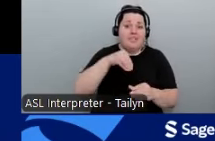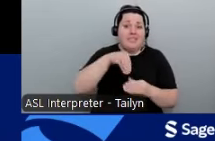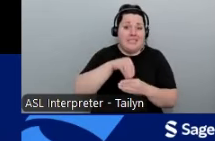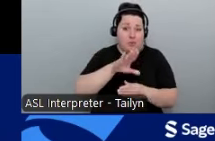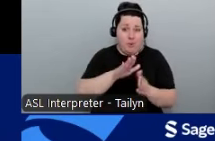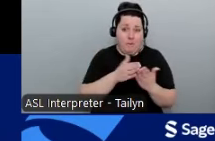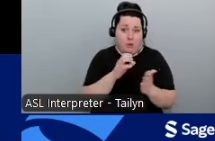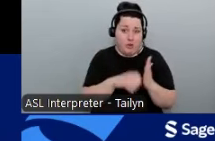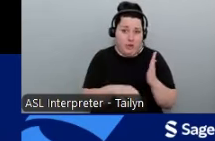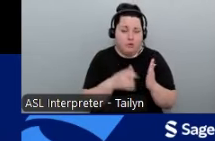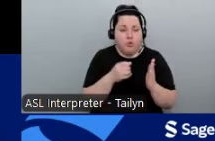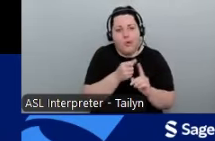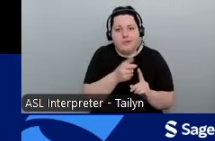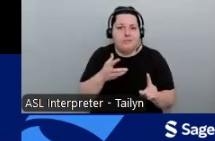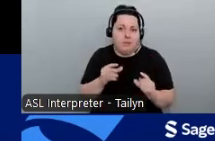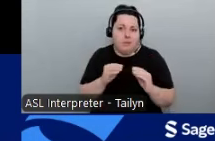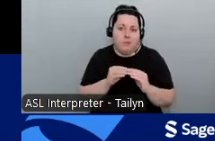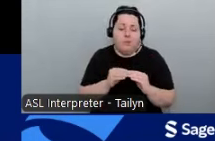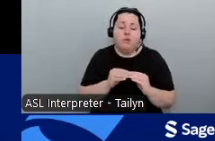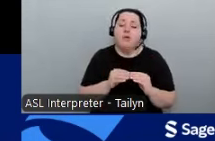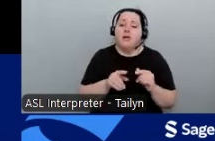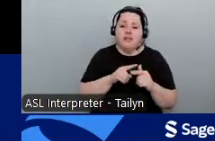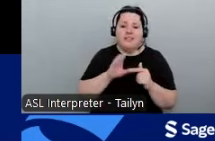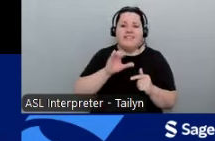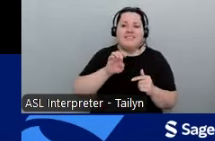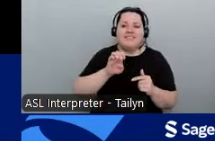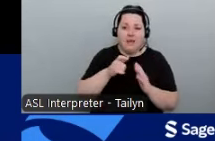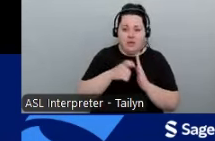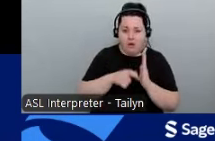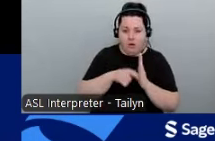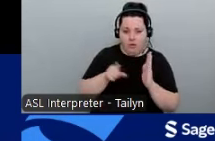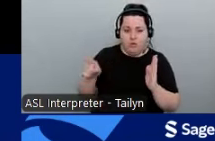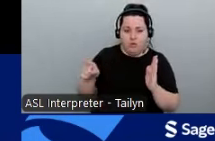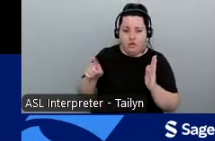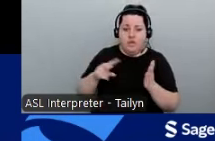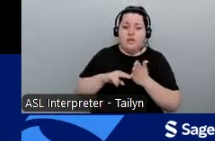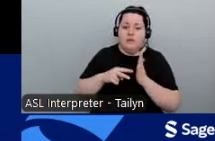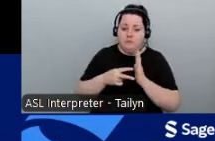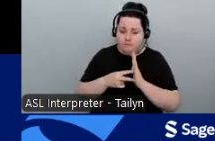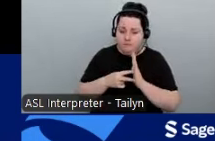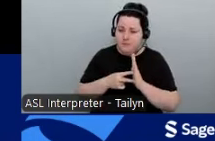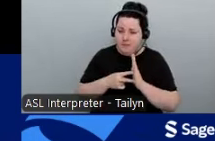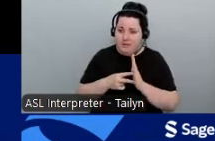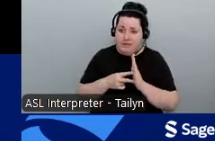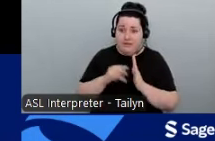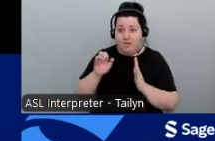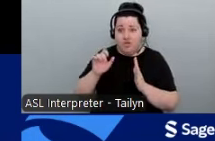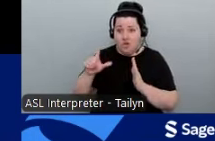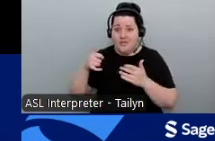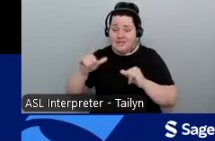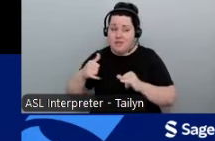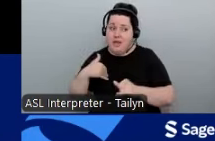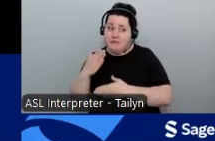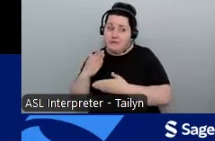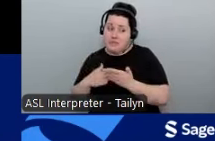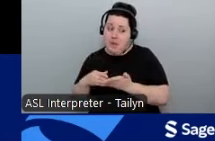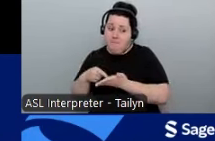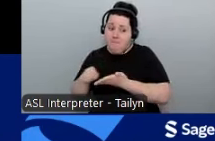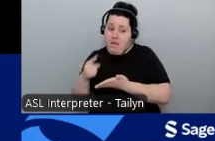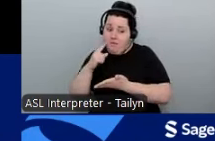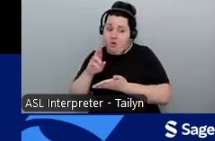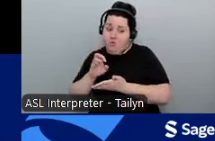just expand on them. And you would just cite the articles, and that would mean that the journal would still get a cut of whatever your royalties